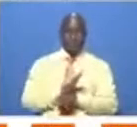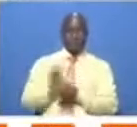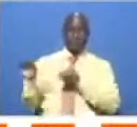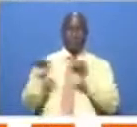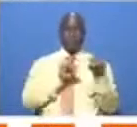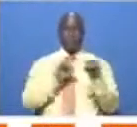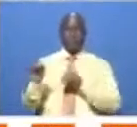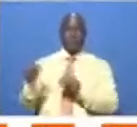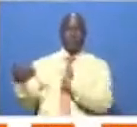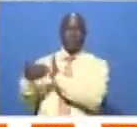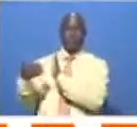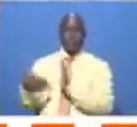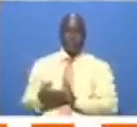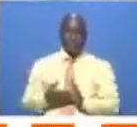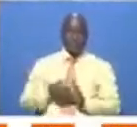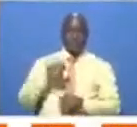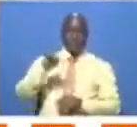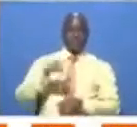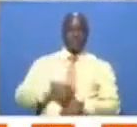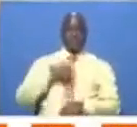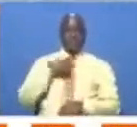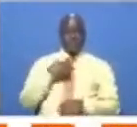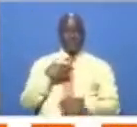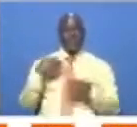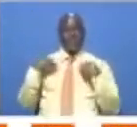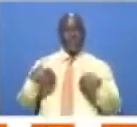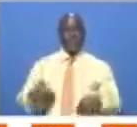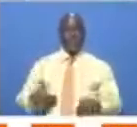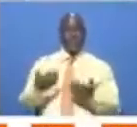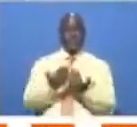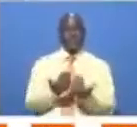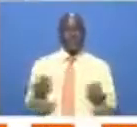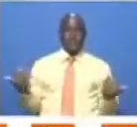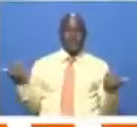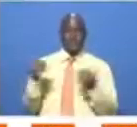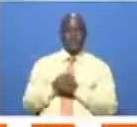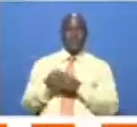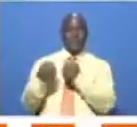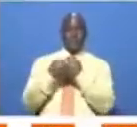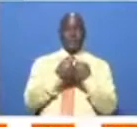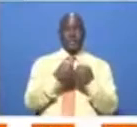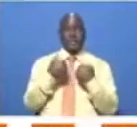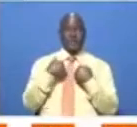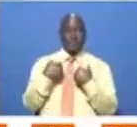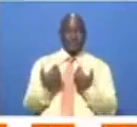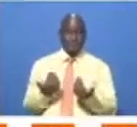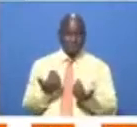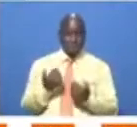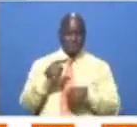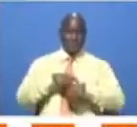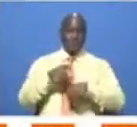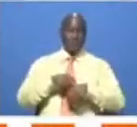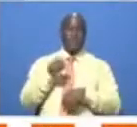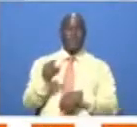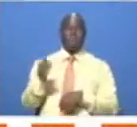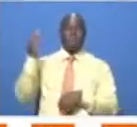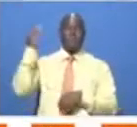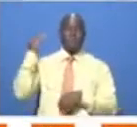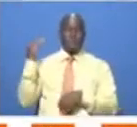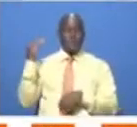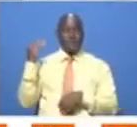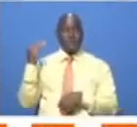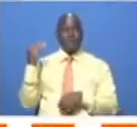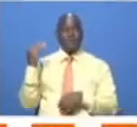movements have been limited as she fears for her health of her children. Changamoto ilikuweko wakati huo,